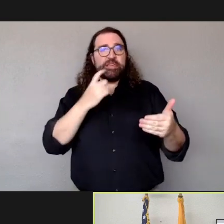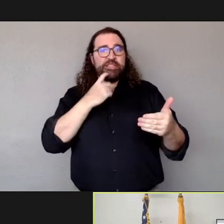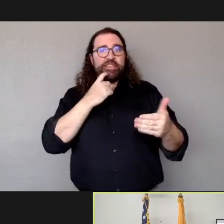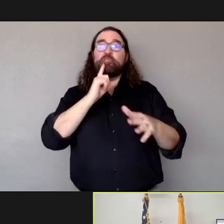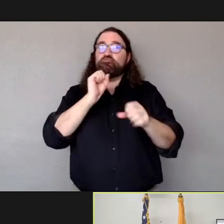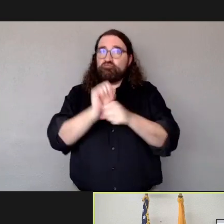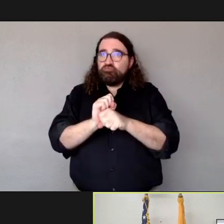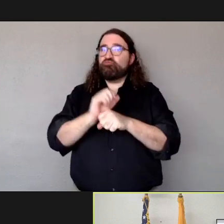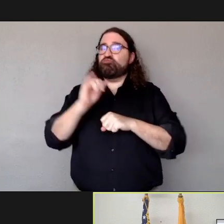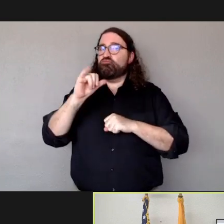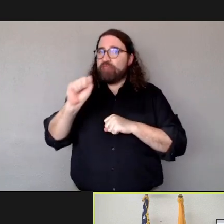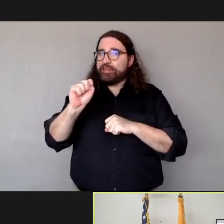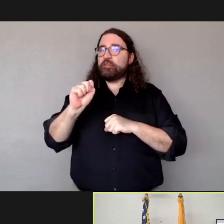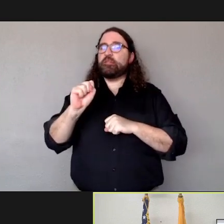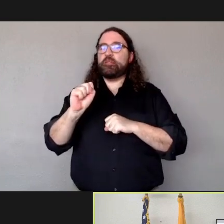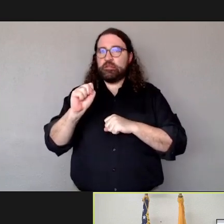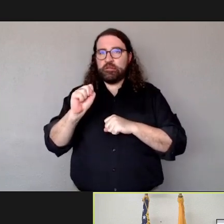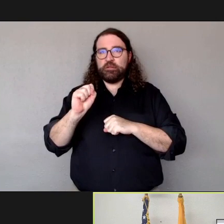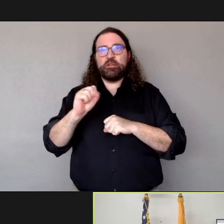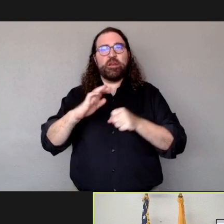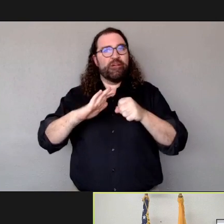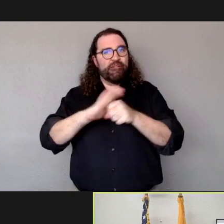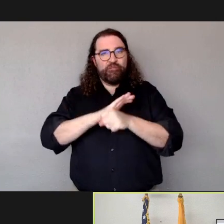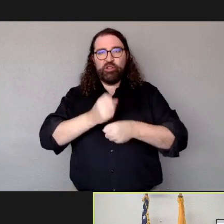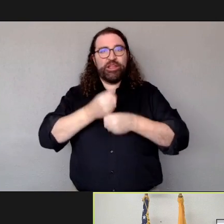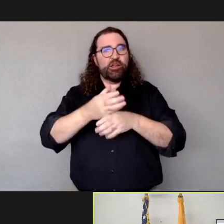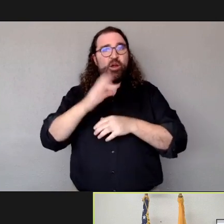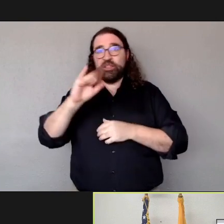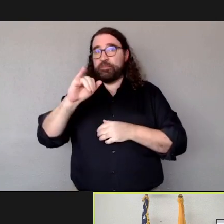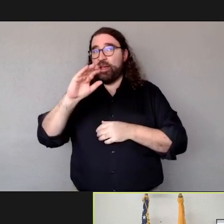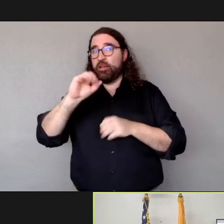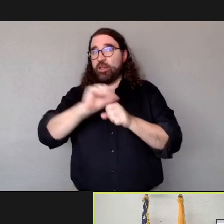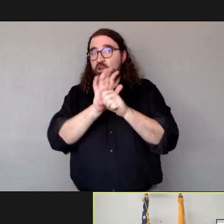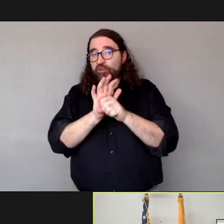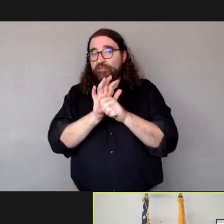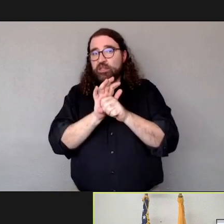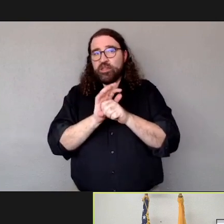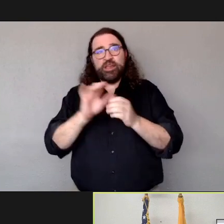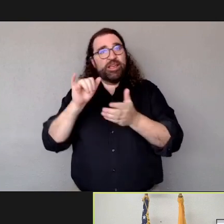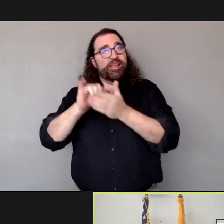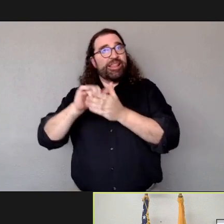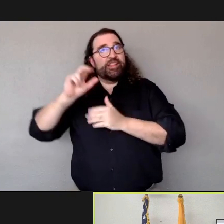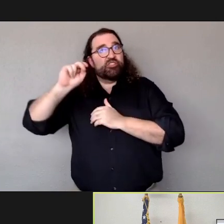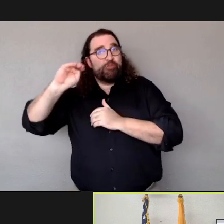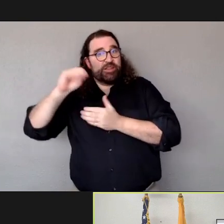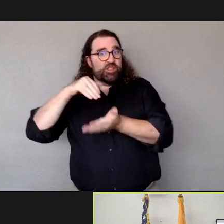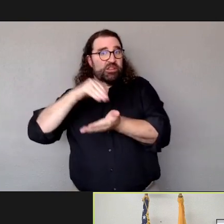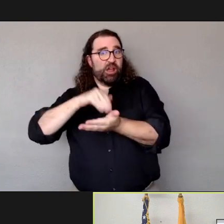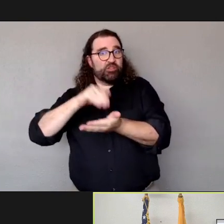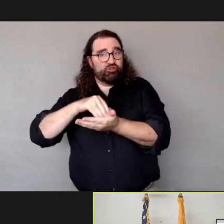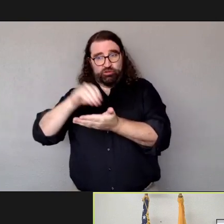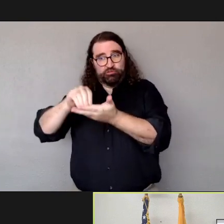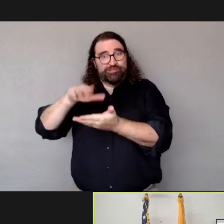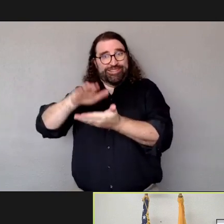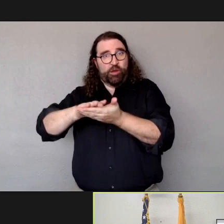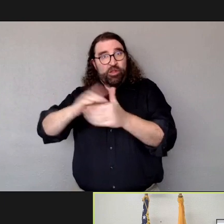certainly caused by COVID, because that's what New Mexican treating providers put as the